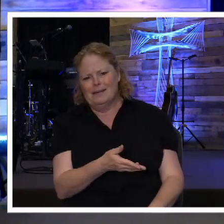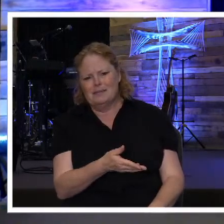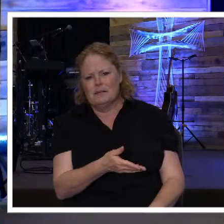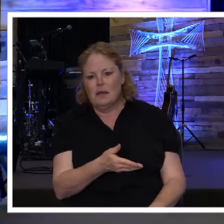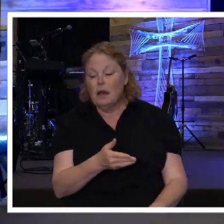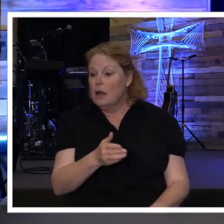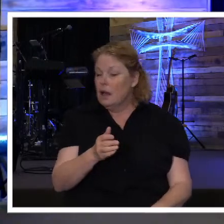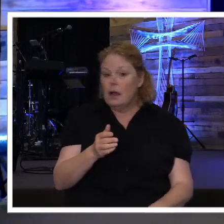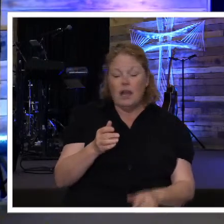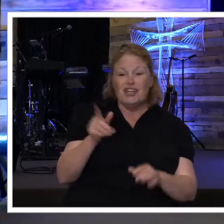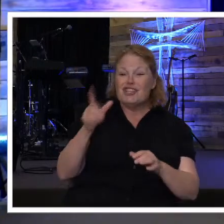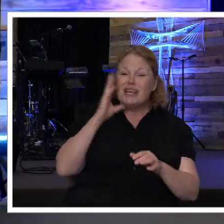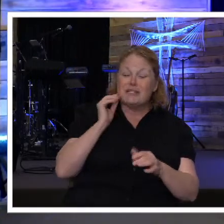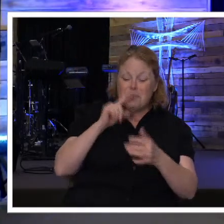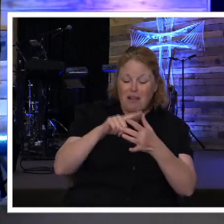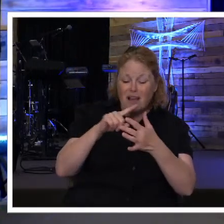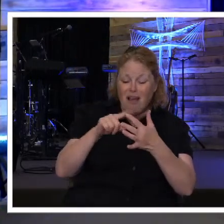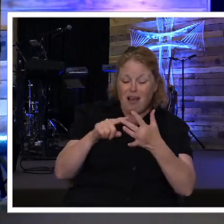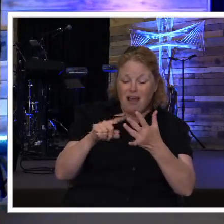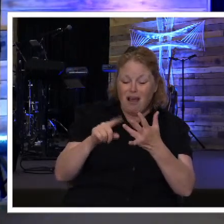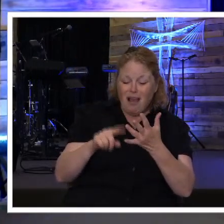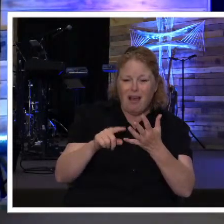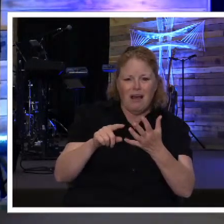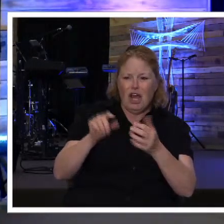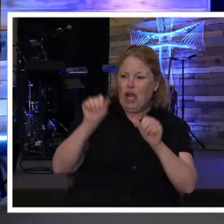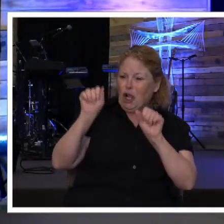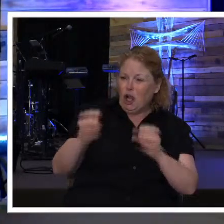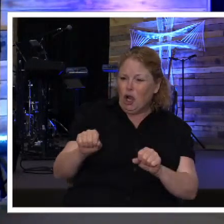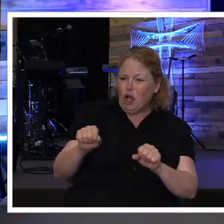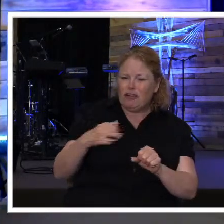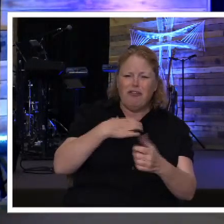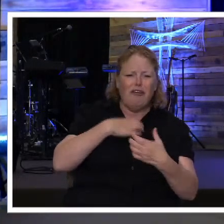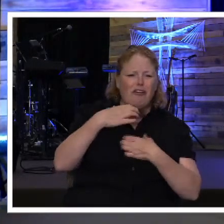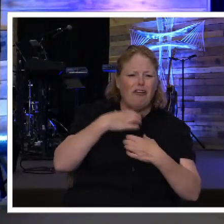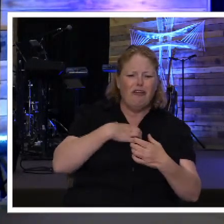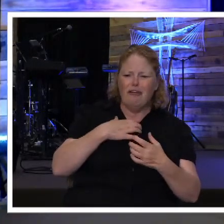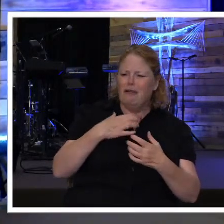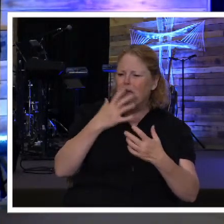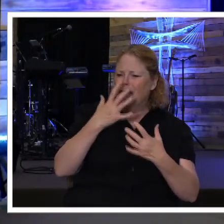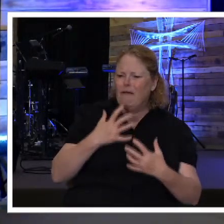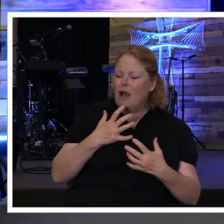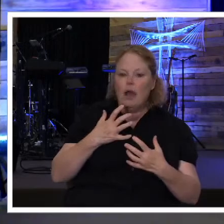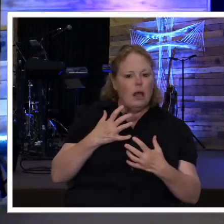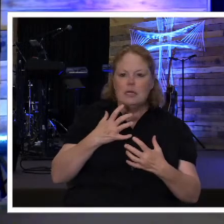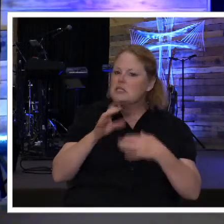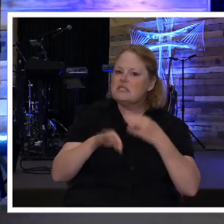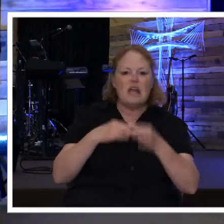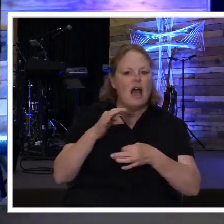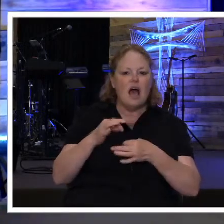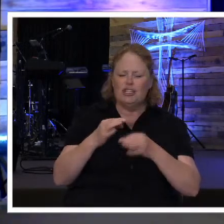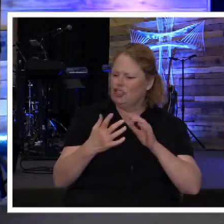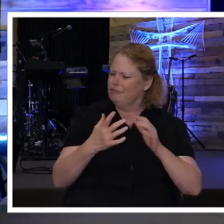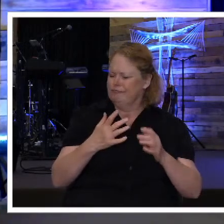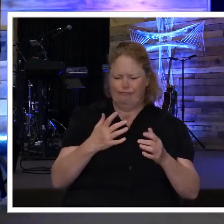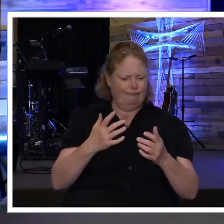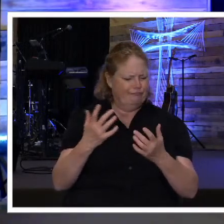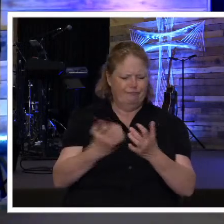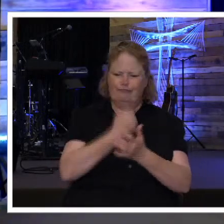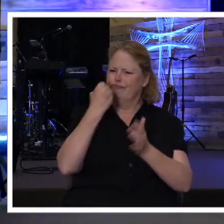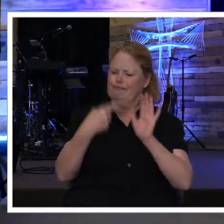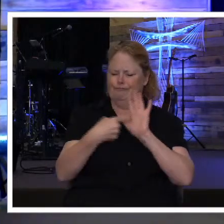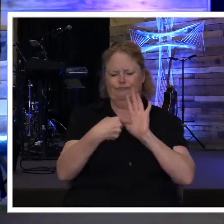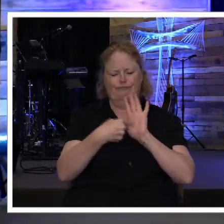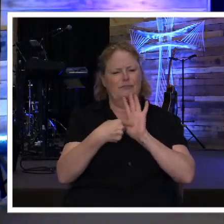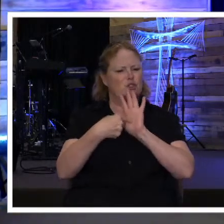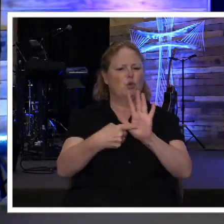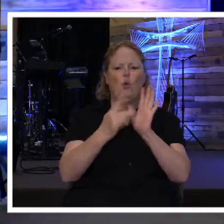could have destroyed her faith, she always had a verse when you would say, "How you doing?" And she would pull a verse out of the Bible that God was leading her through and sustaining